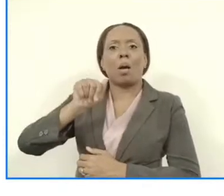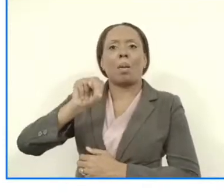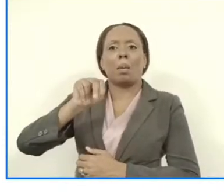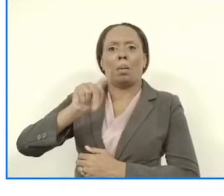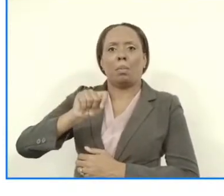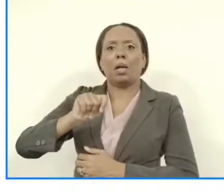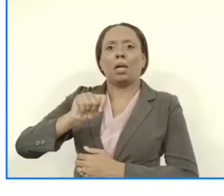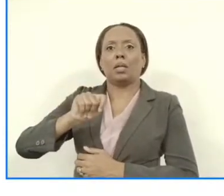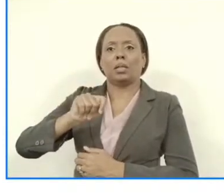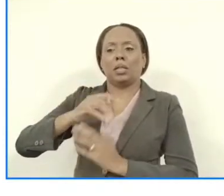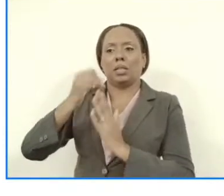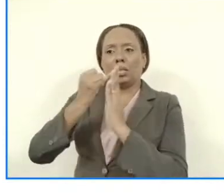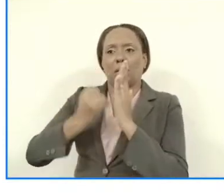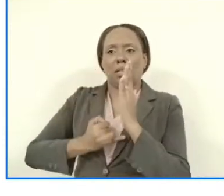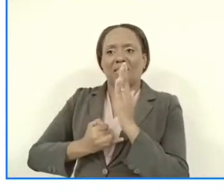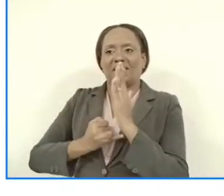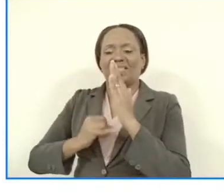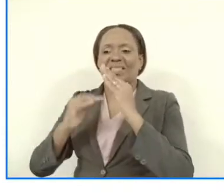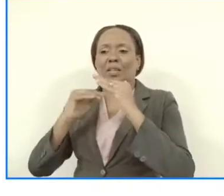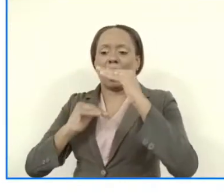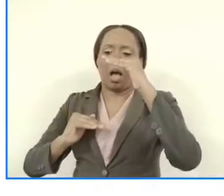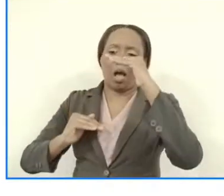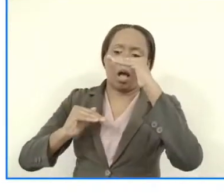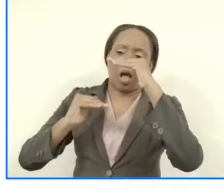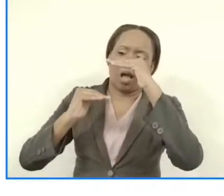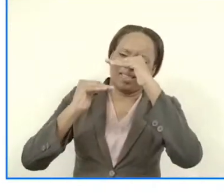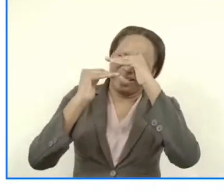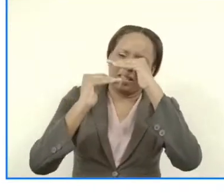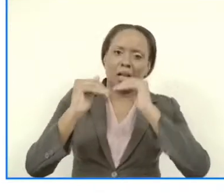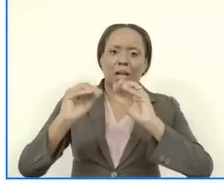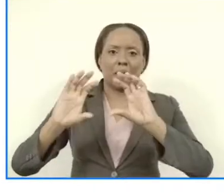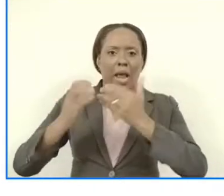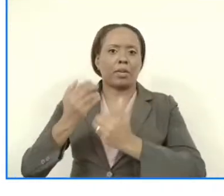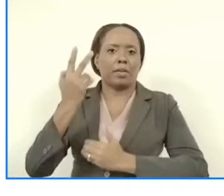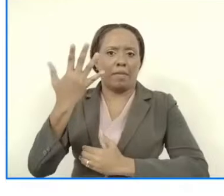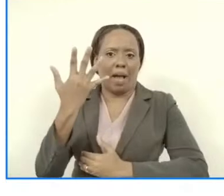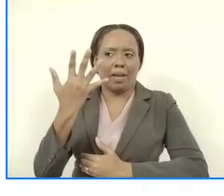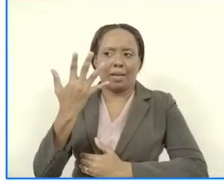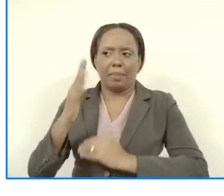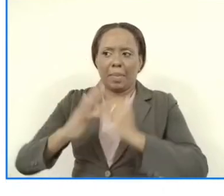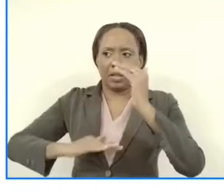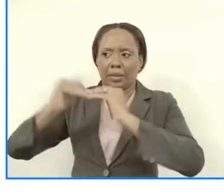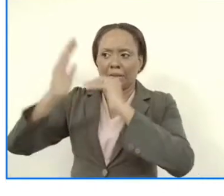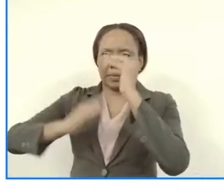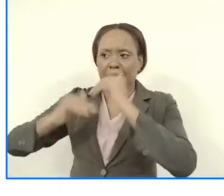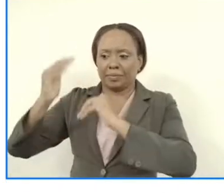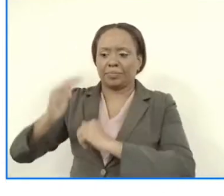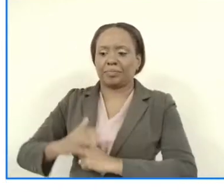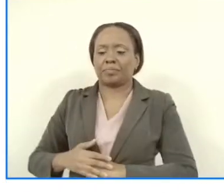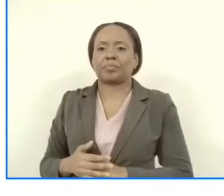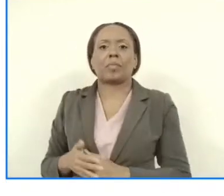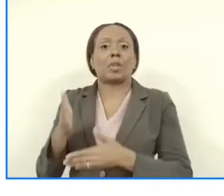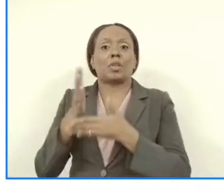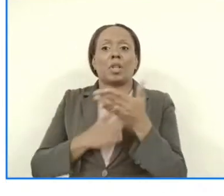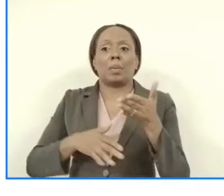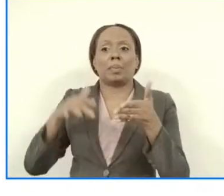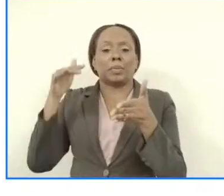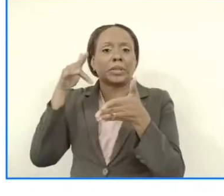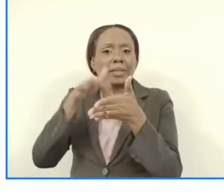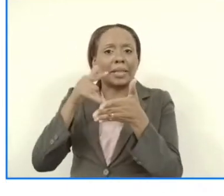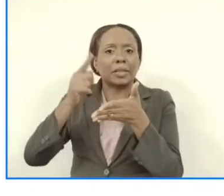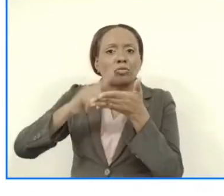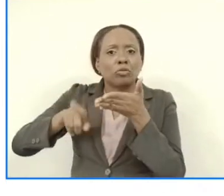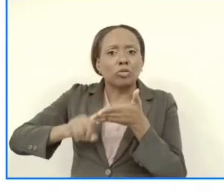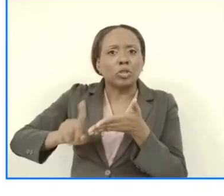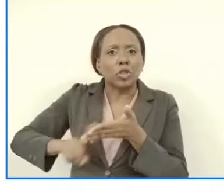islands that bring that closer to category 5. And as I mentioned, there would be studies that we do from time to time on storm surges and so on. In